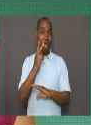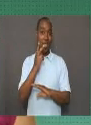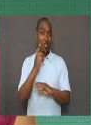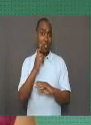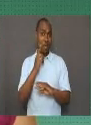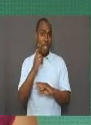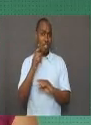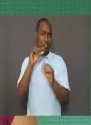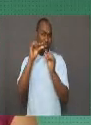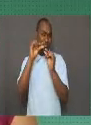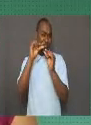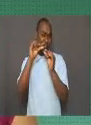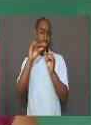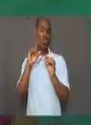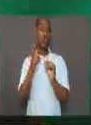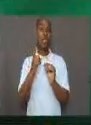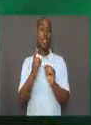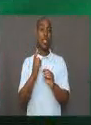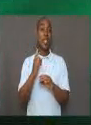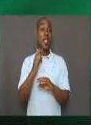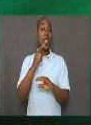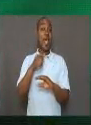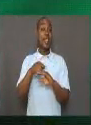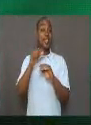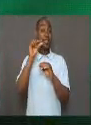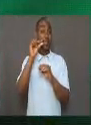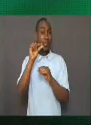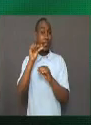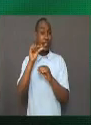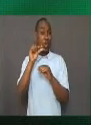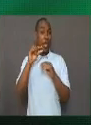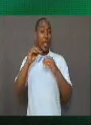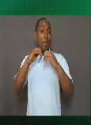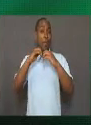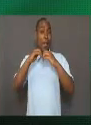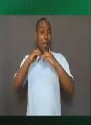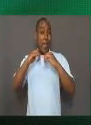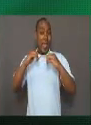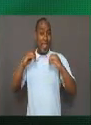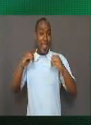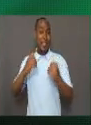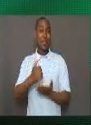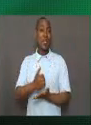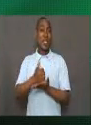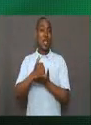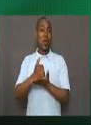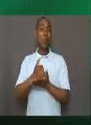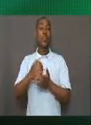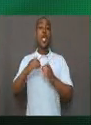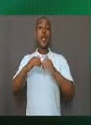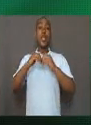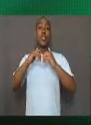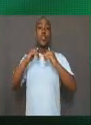distorted. The term resolution means the ability to